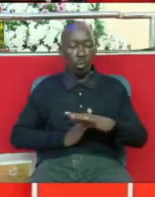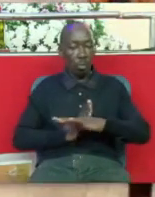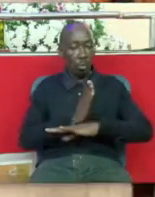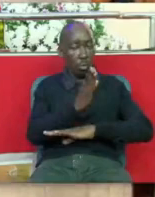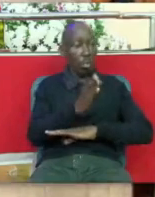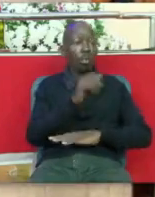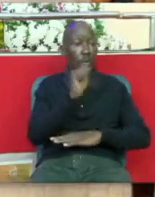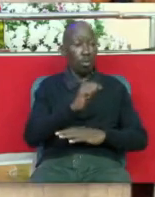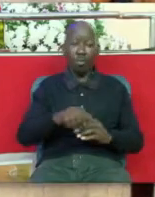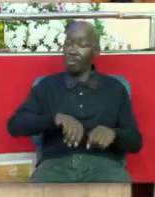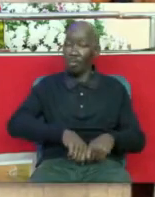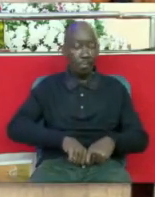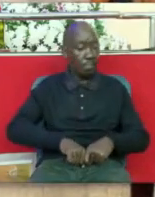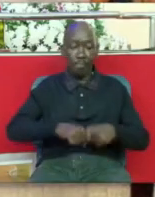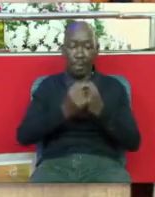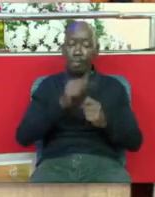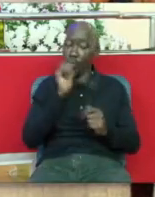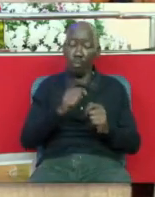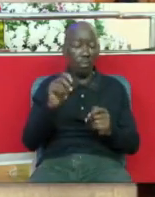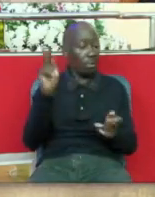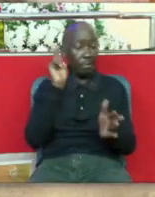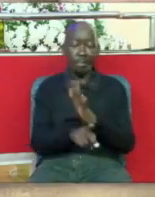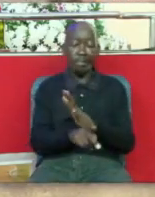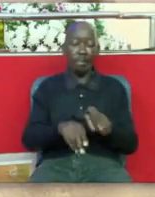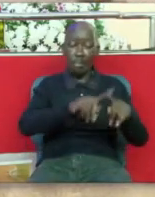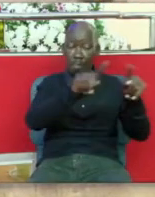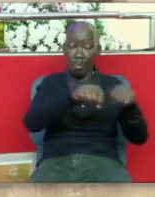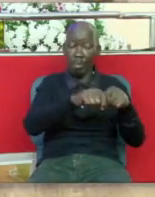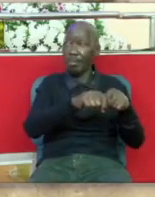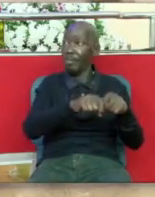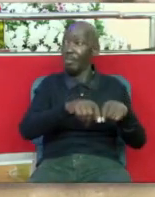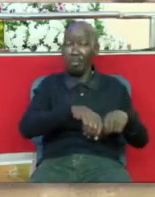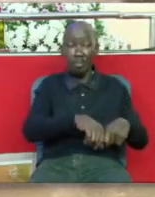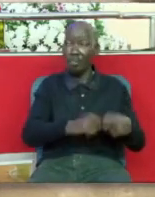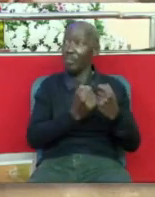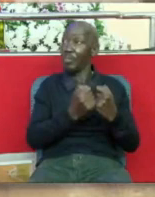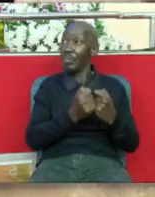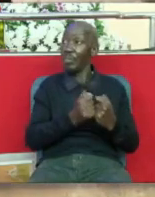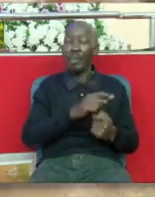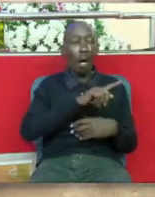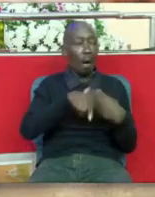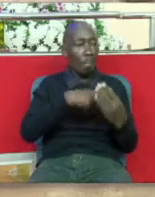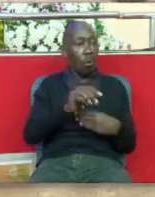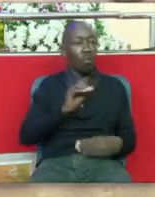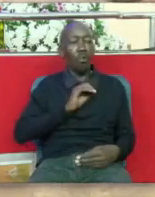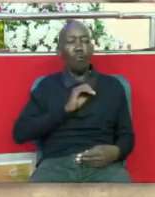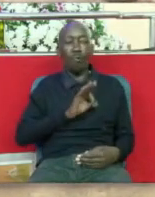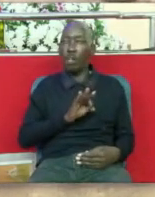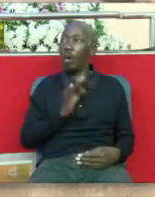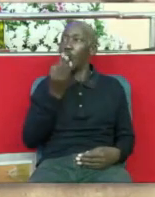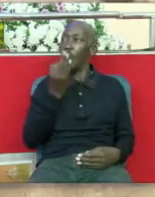down. Ikiwa wangeenda karibu sana basi wangelivunja lile sanduku. You know, it's about the fear of the Lord. Wajua ni